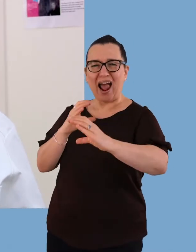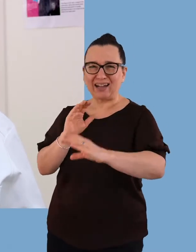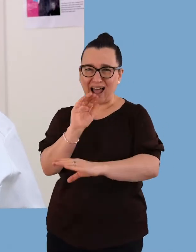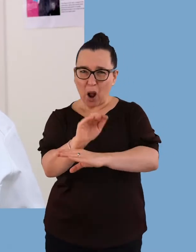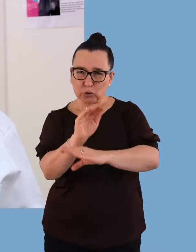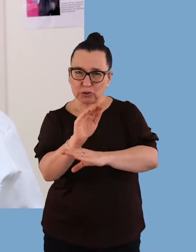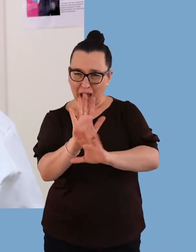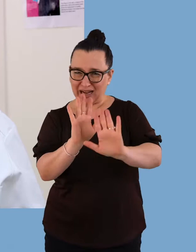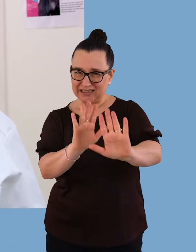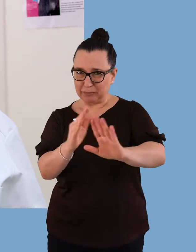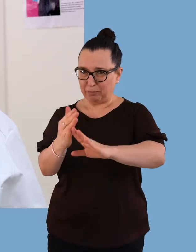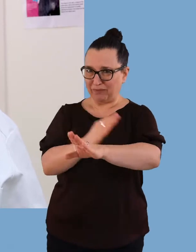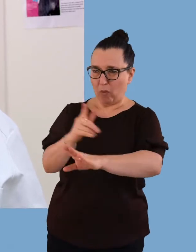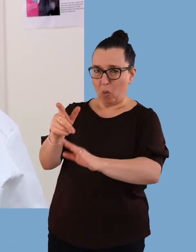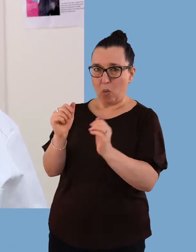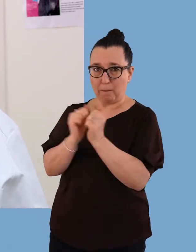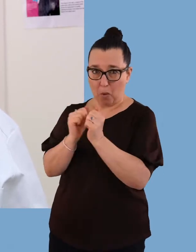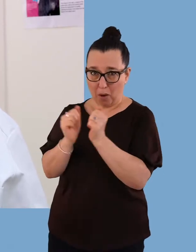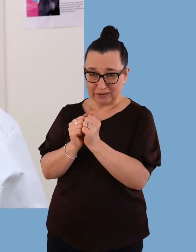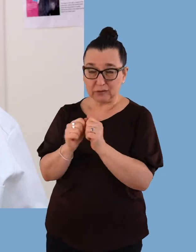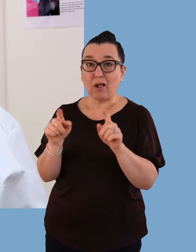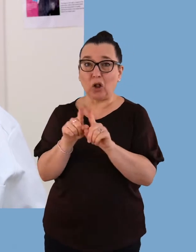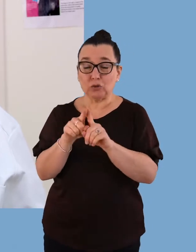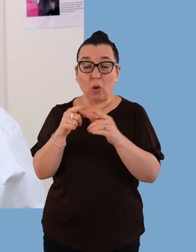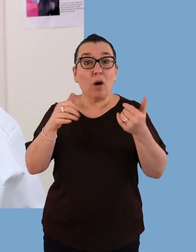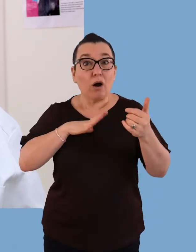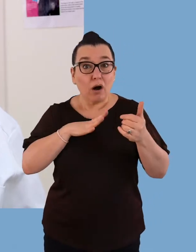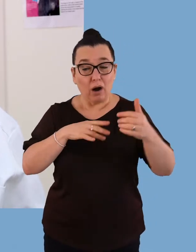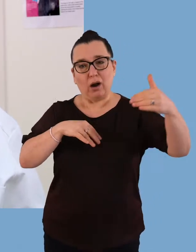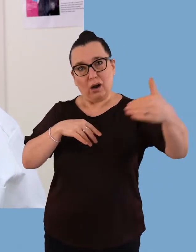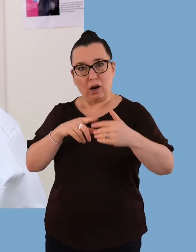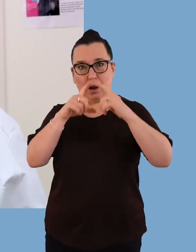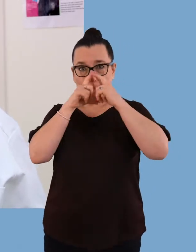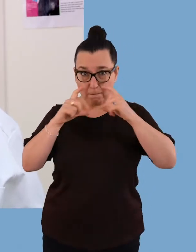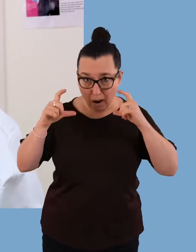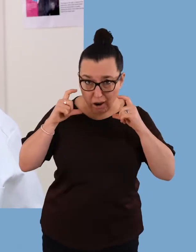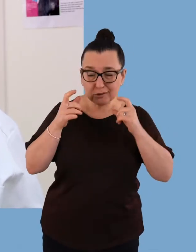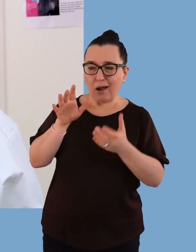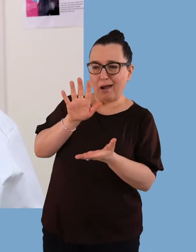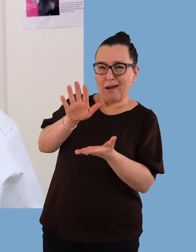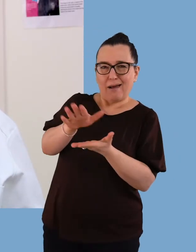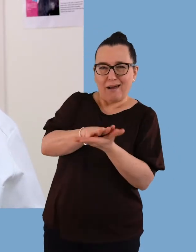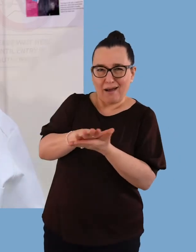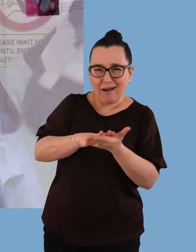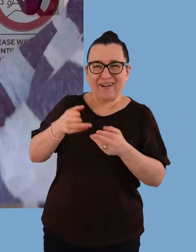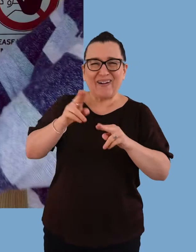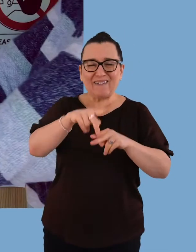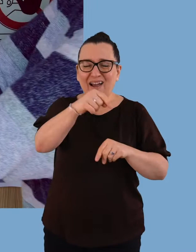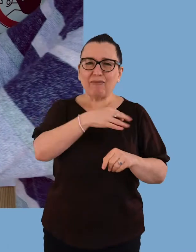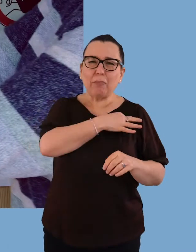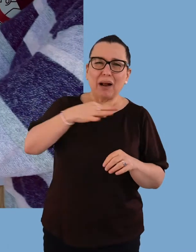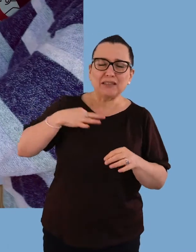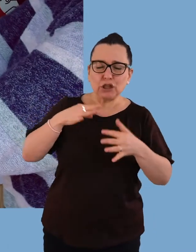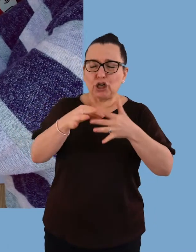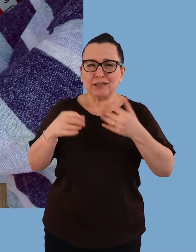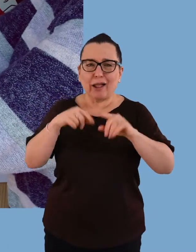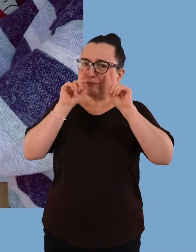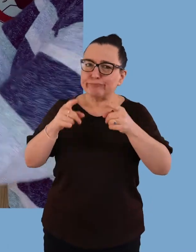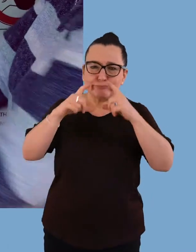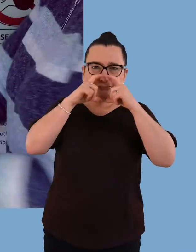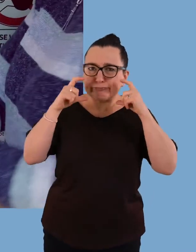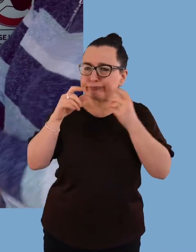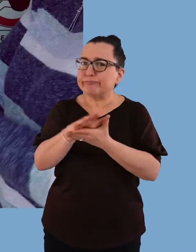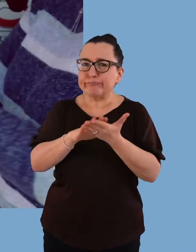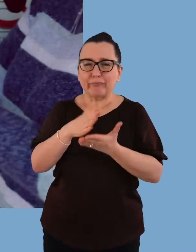screening van before your appointment we'll also ask you to wear a mask when you come in and clean your hands